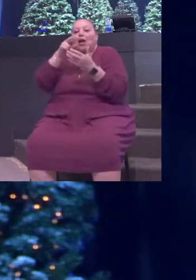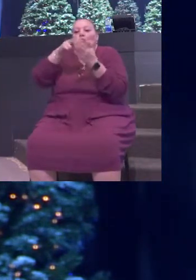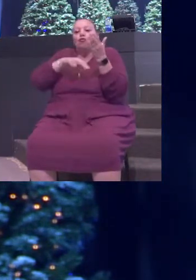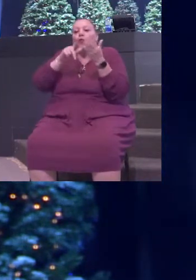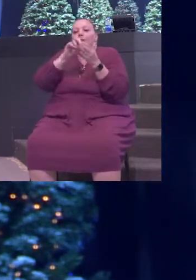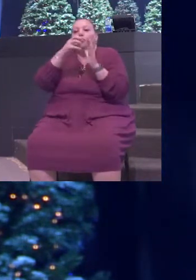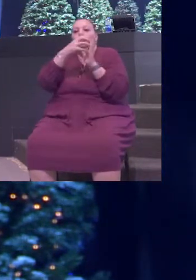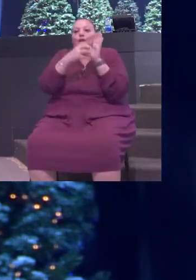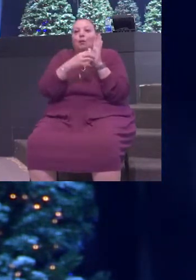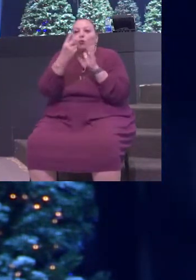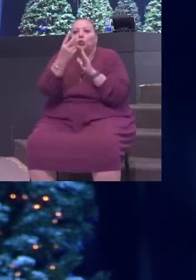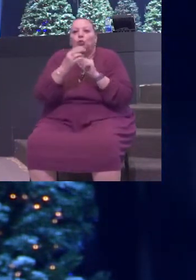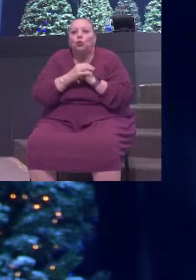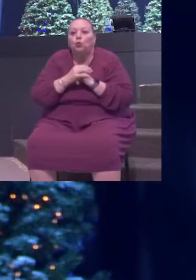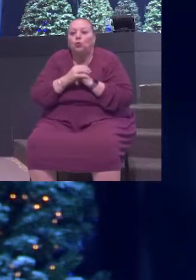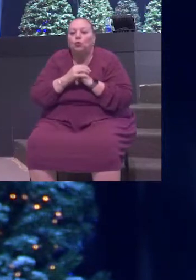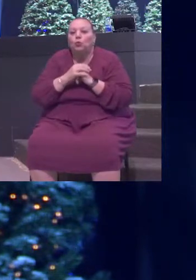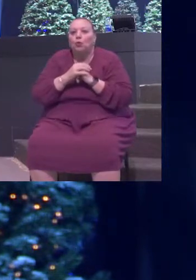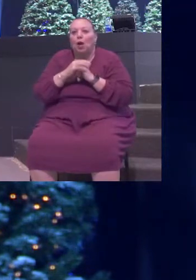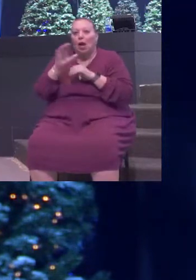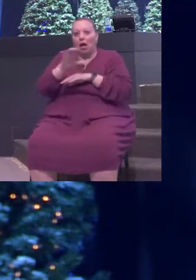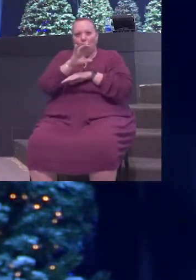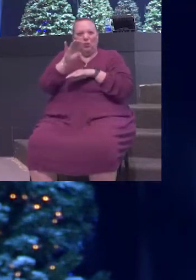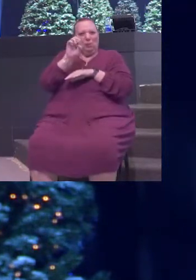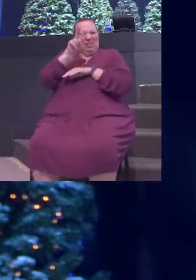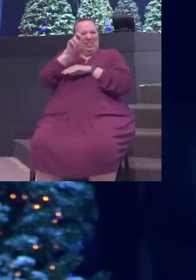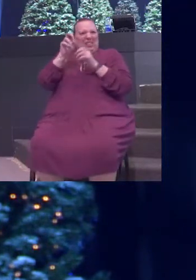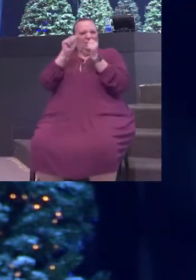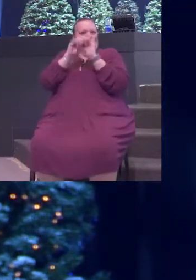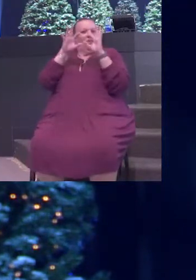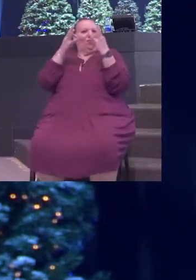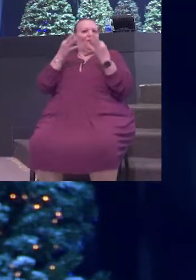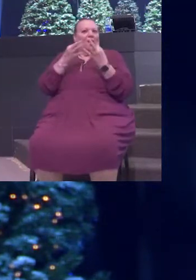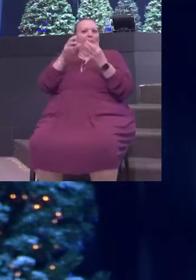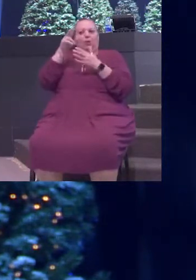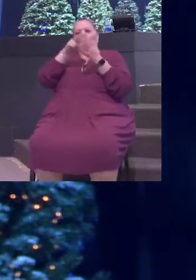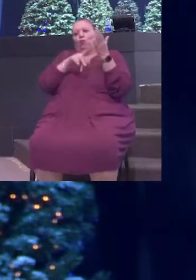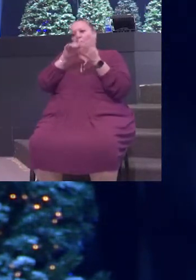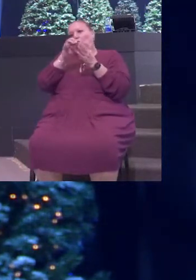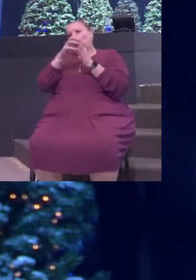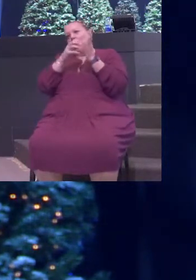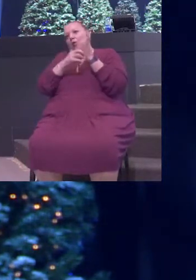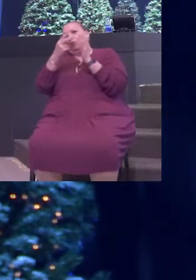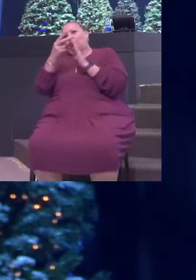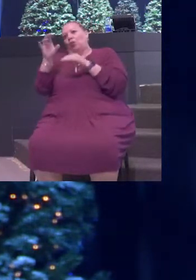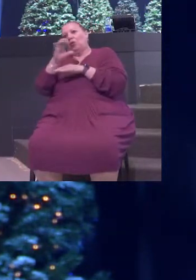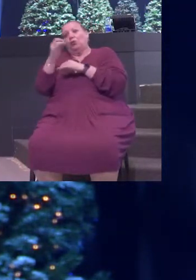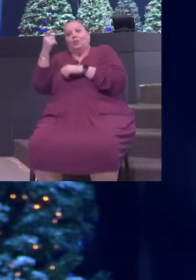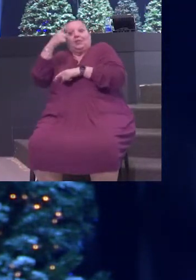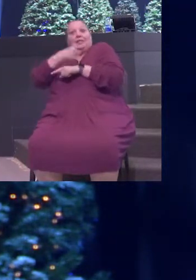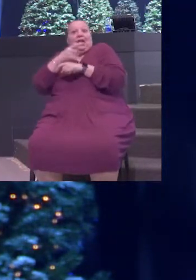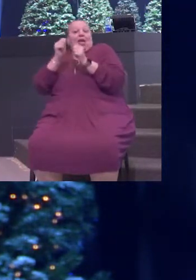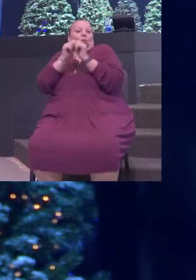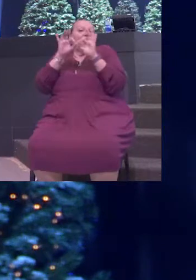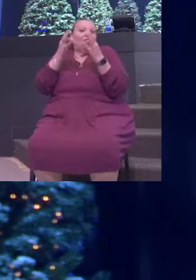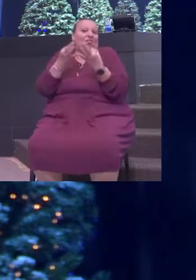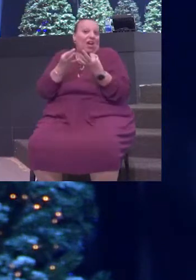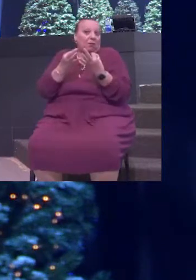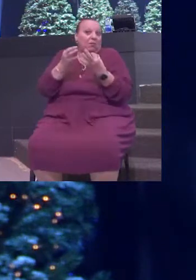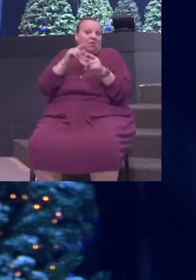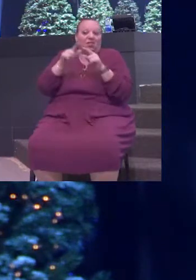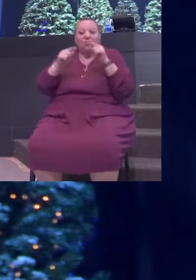chapter 2 on Christmas Eve with the family. Read Luke chapter 2 on Christmas Day with the family.